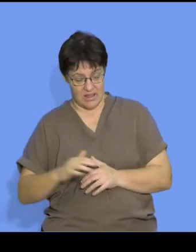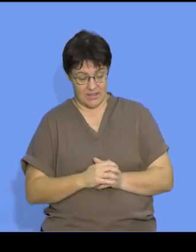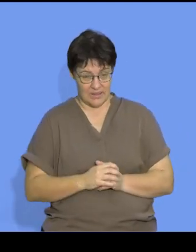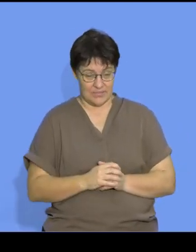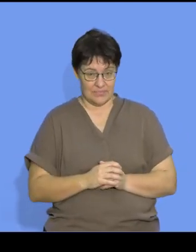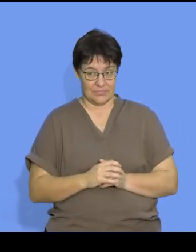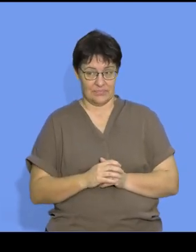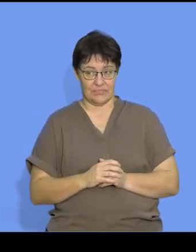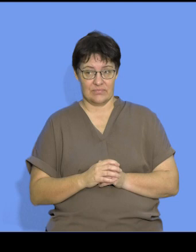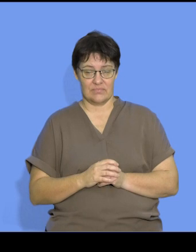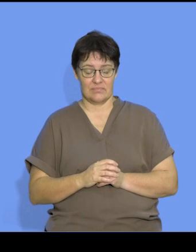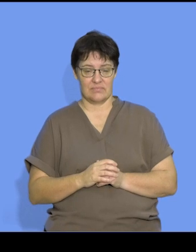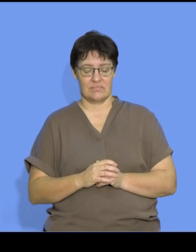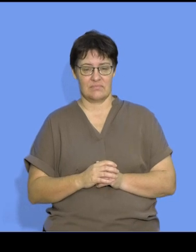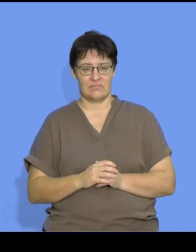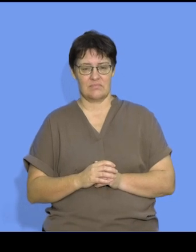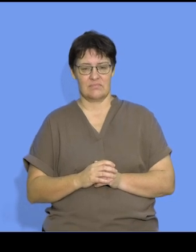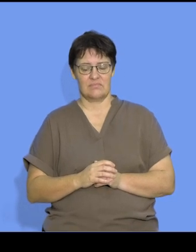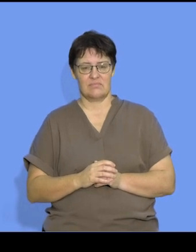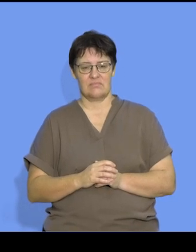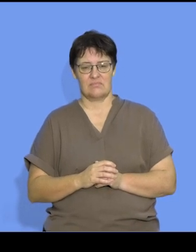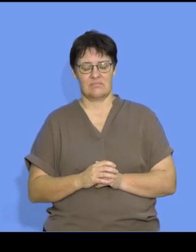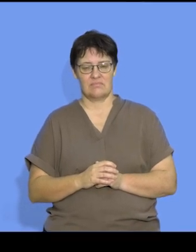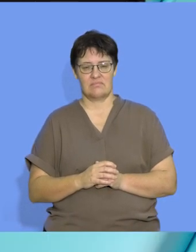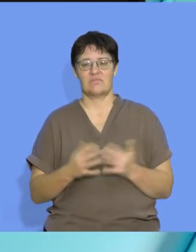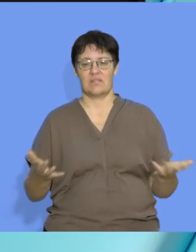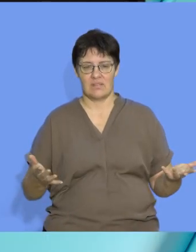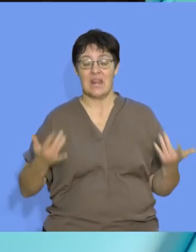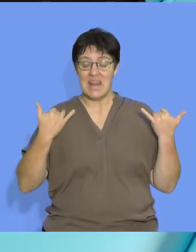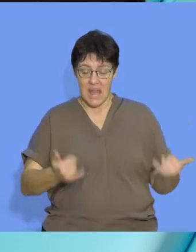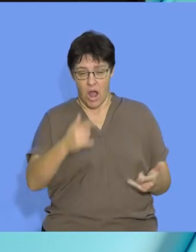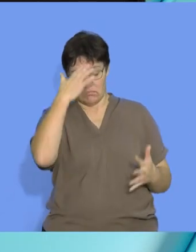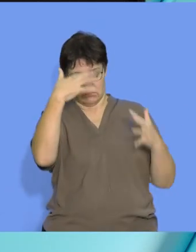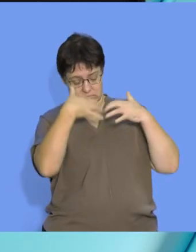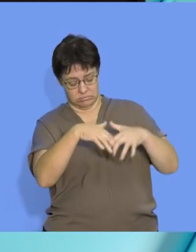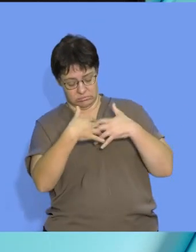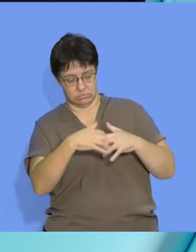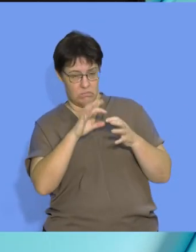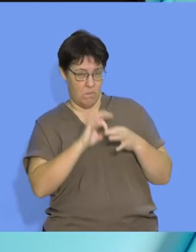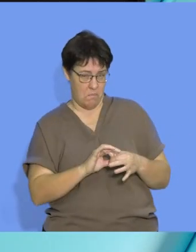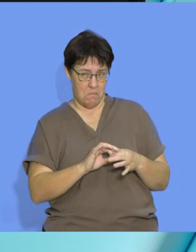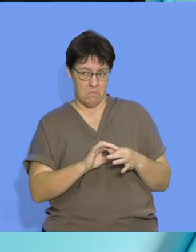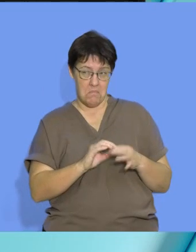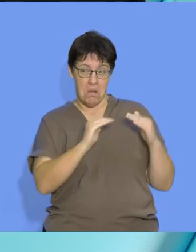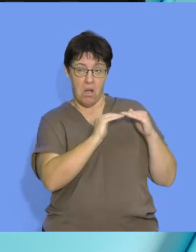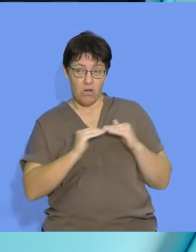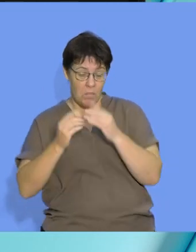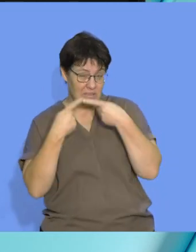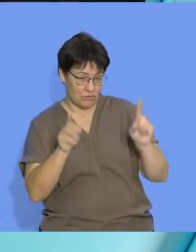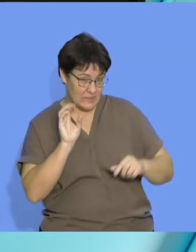Everyone, I want you to think at home. is there a common difference for this